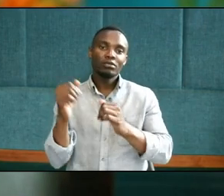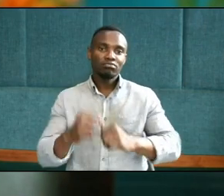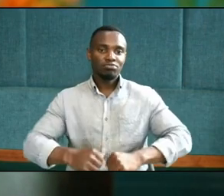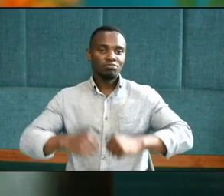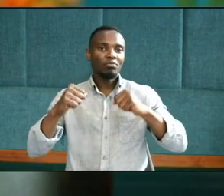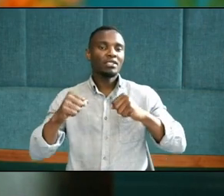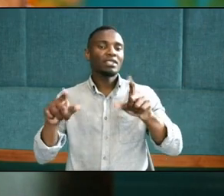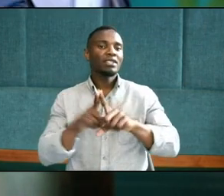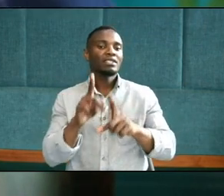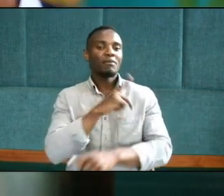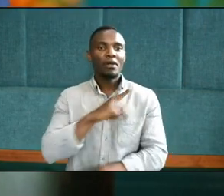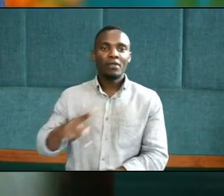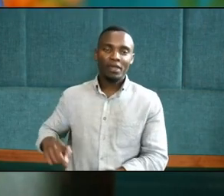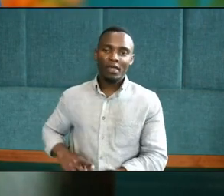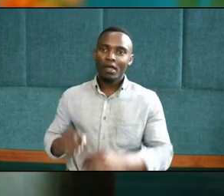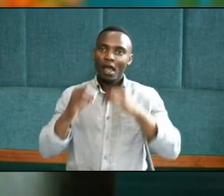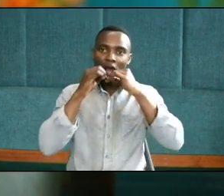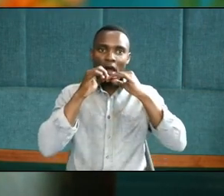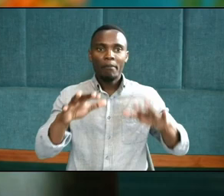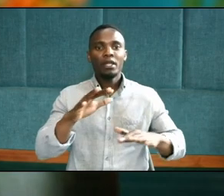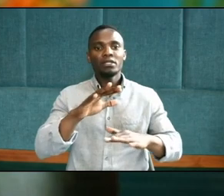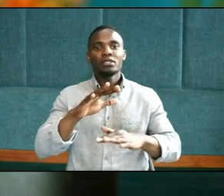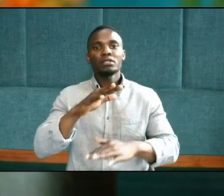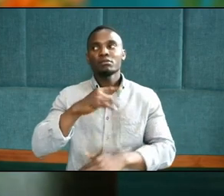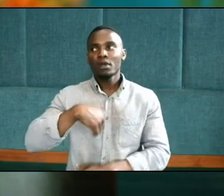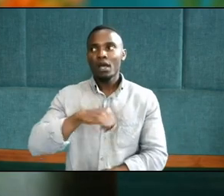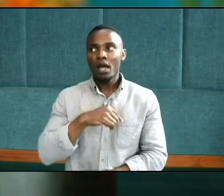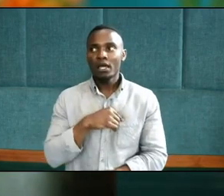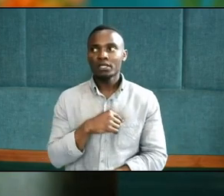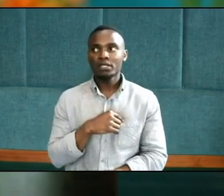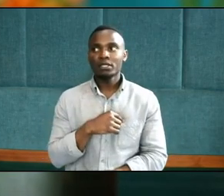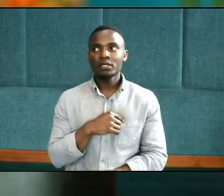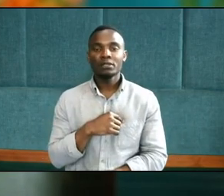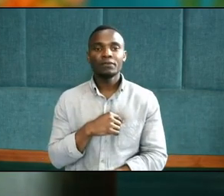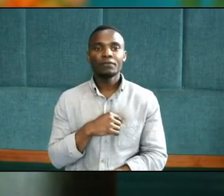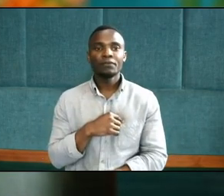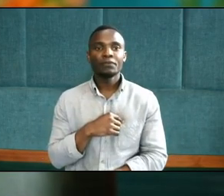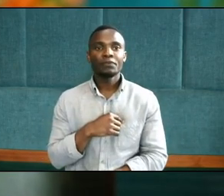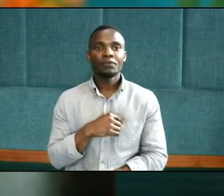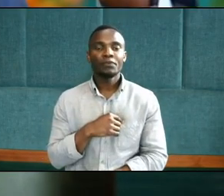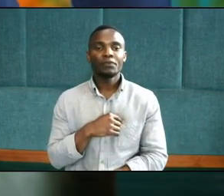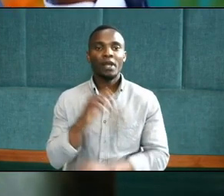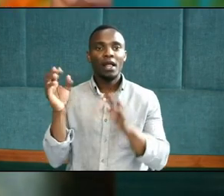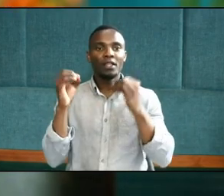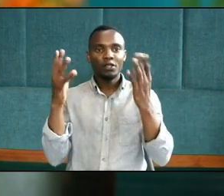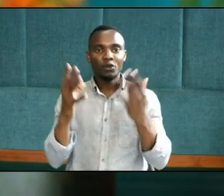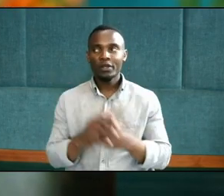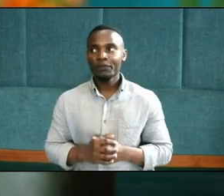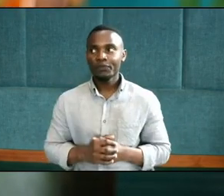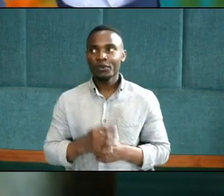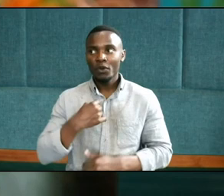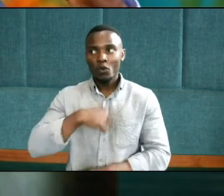King, bless all of us as we get busy in his vineyard. Hallelujah. We must be